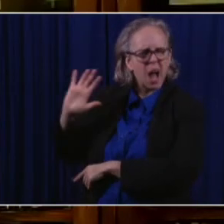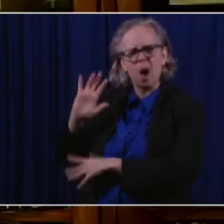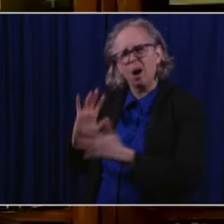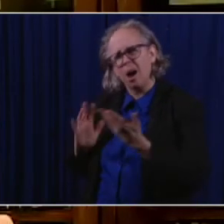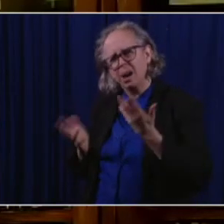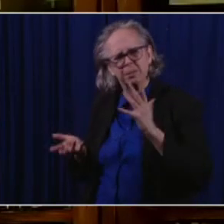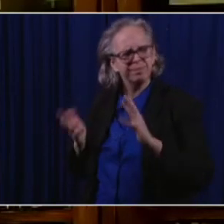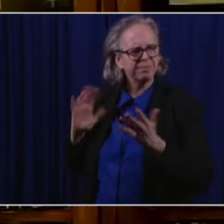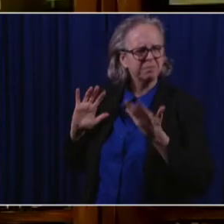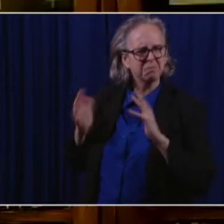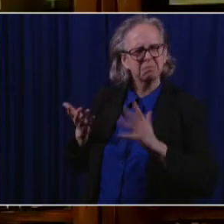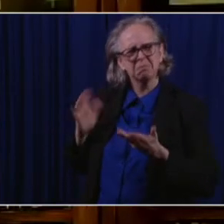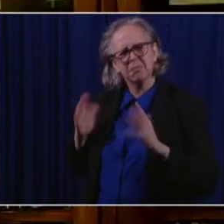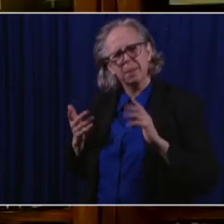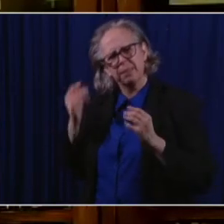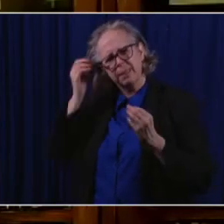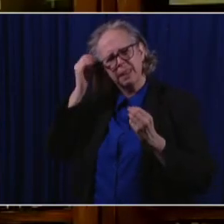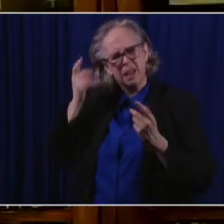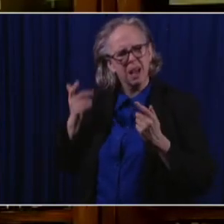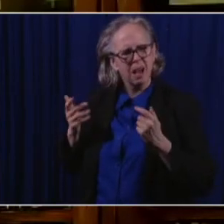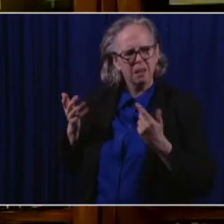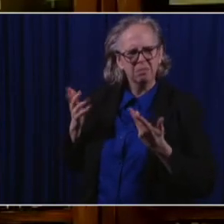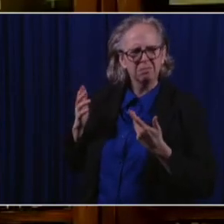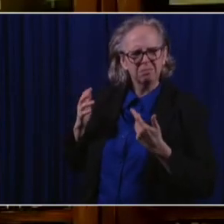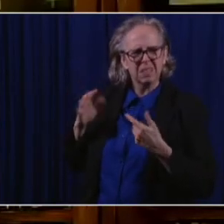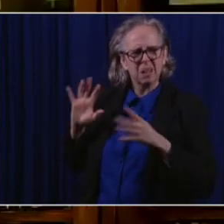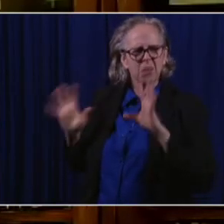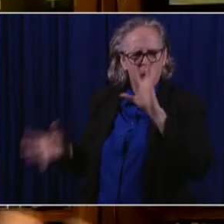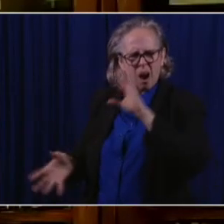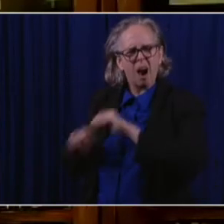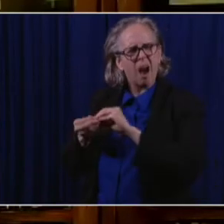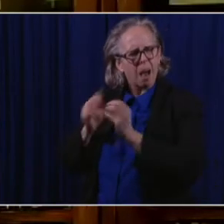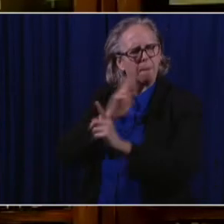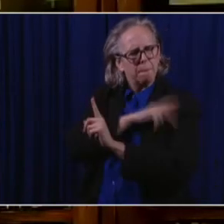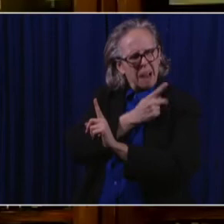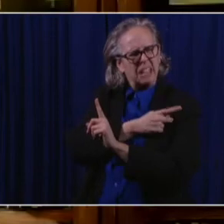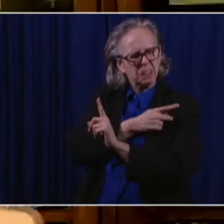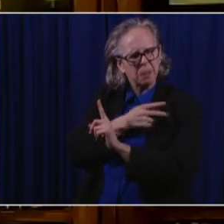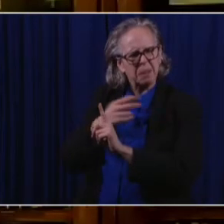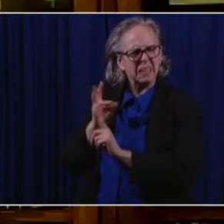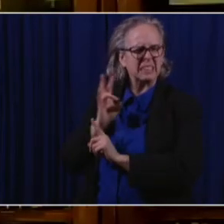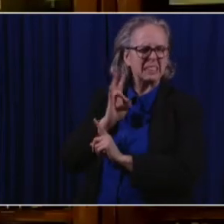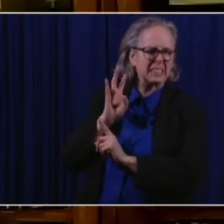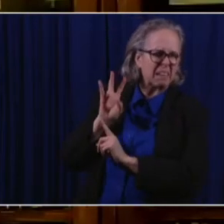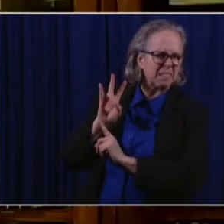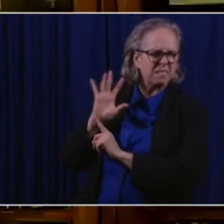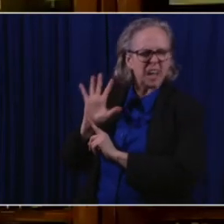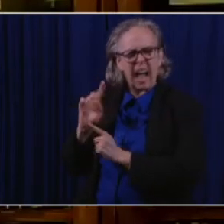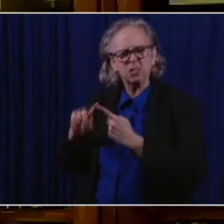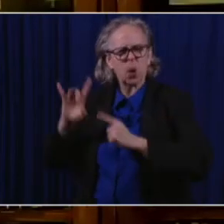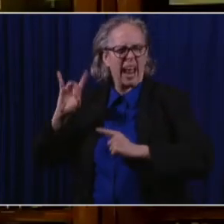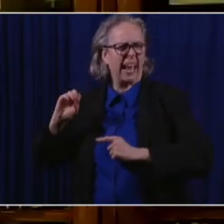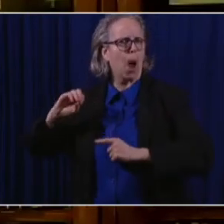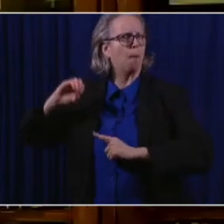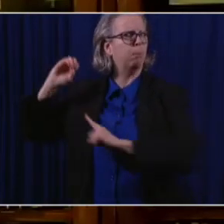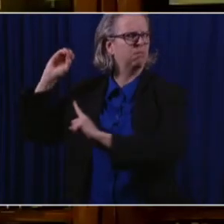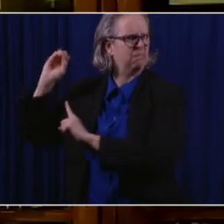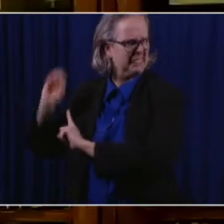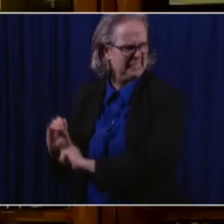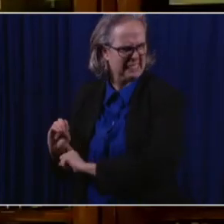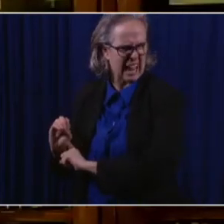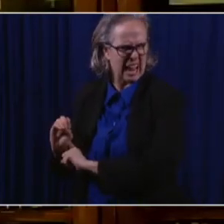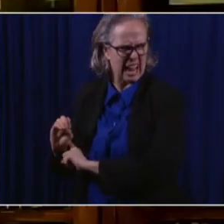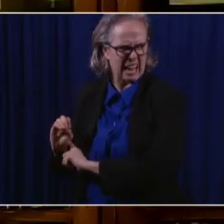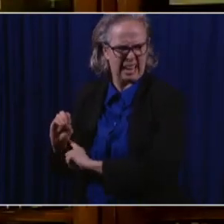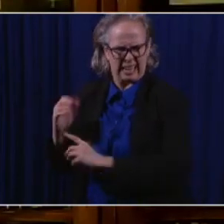patients, about 75 to 85% of all the patients in the hospital in our entire zone were just in hospitals in Franklin County.